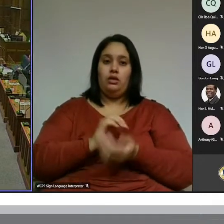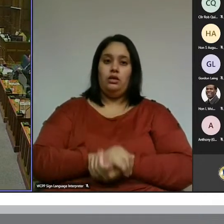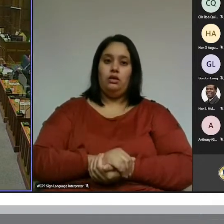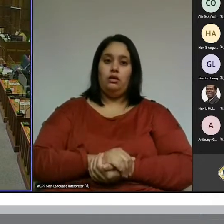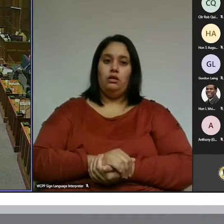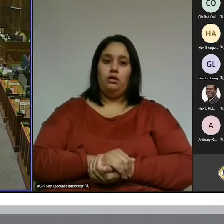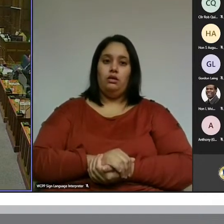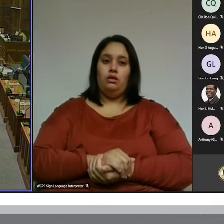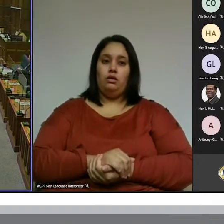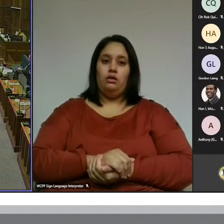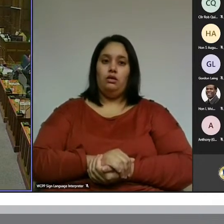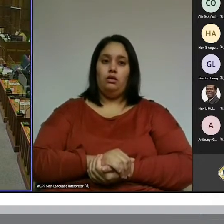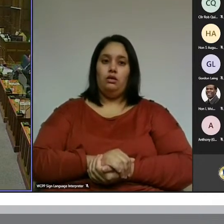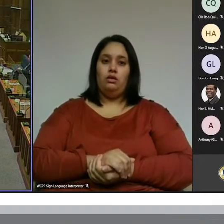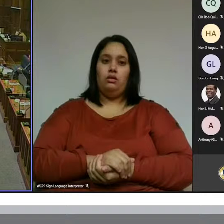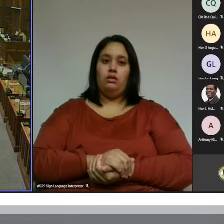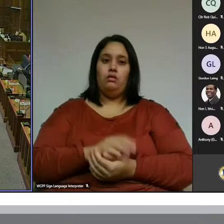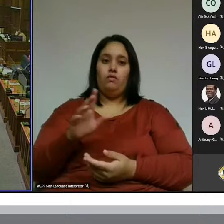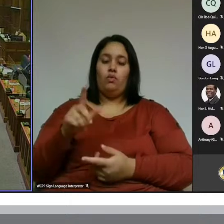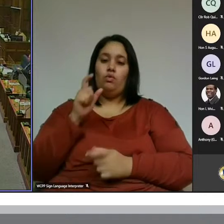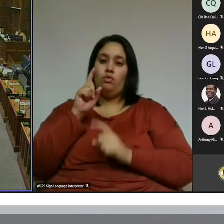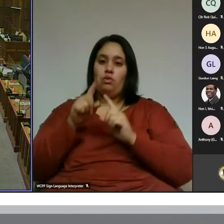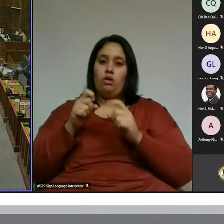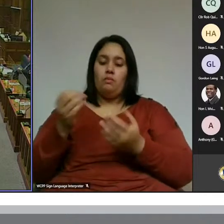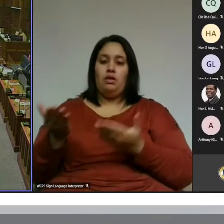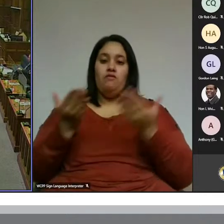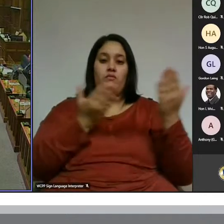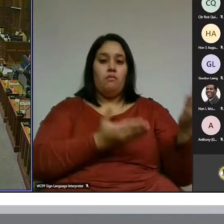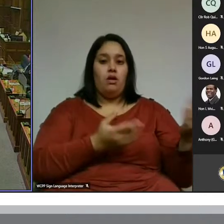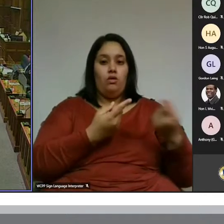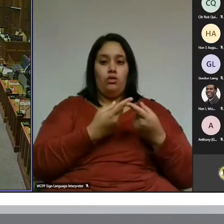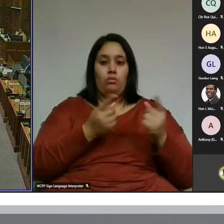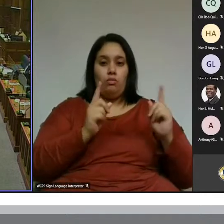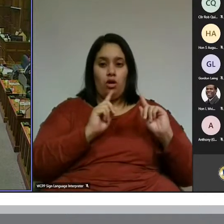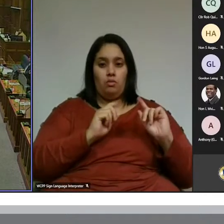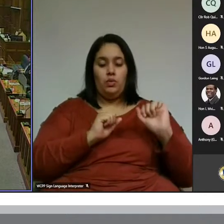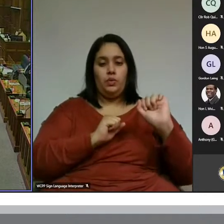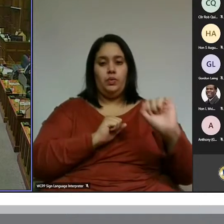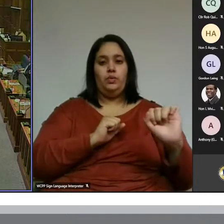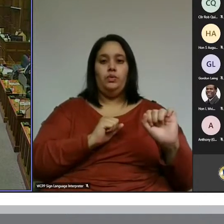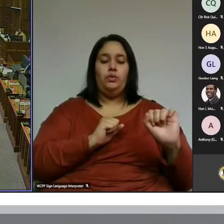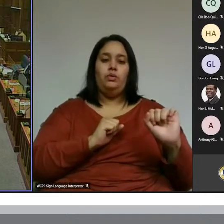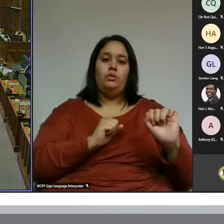for your questions. I'm going to hand back to the department to